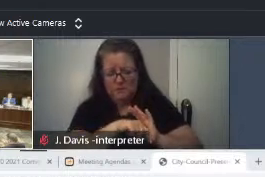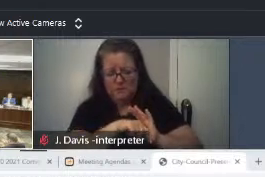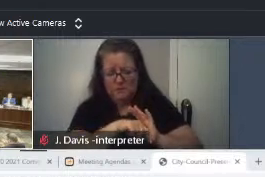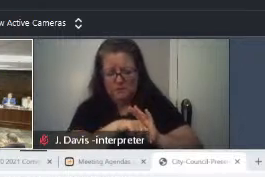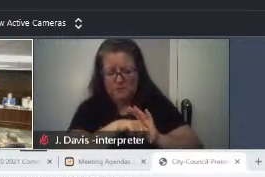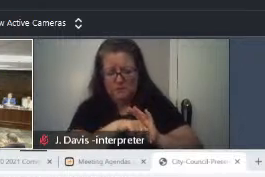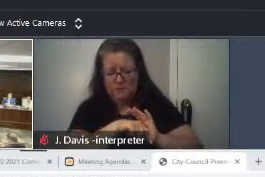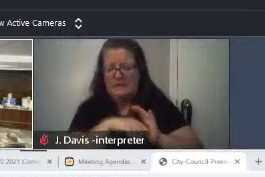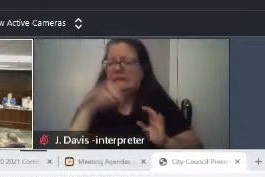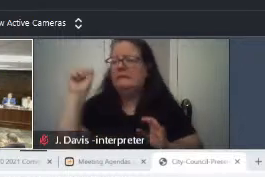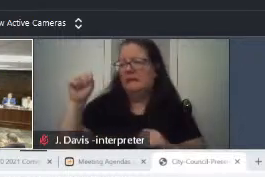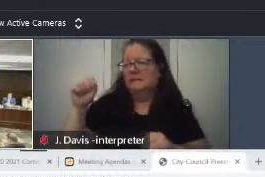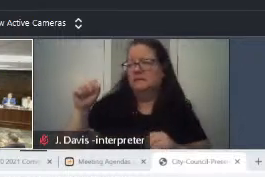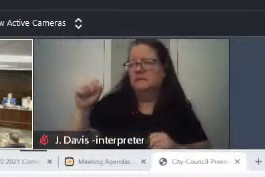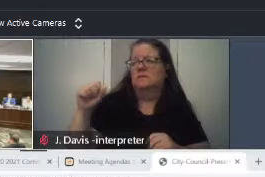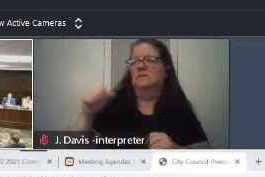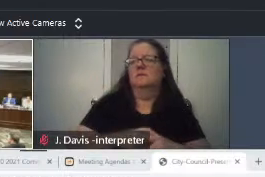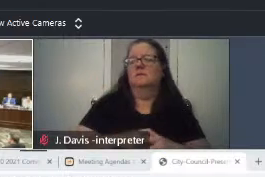Yes.